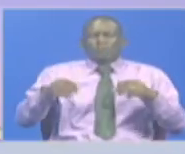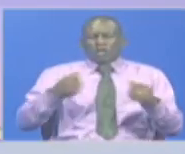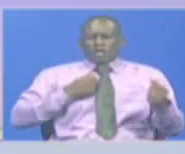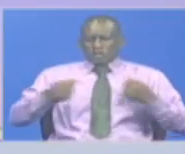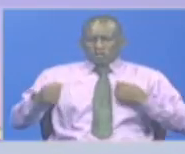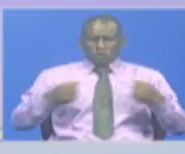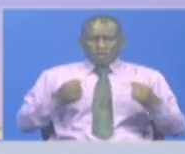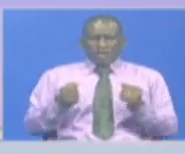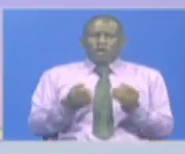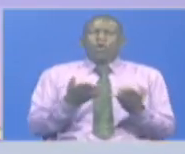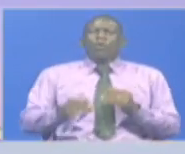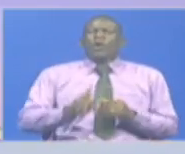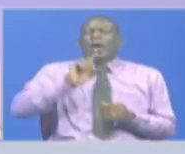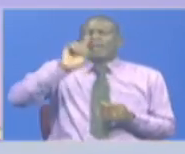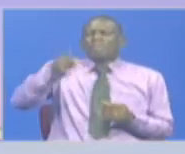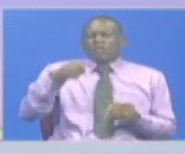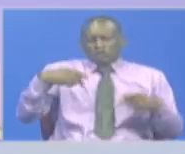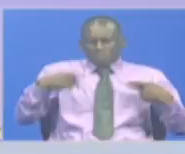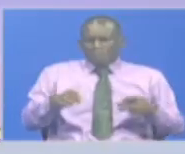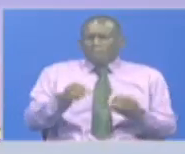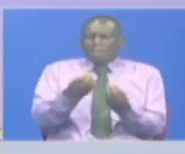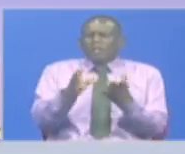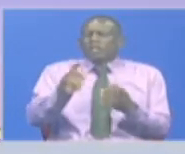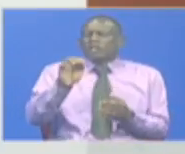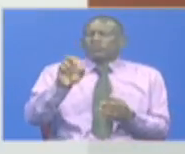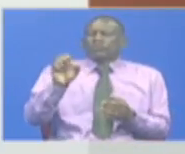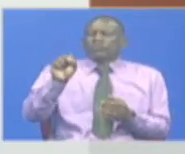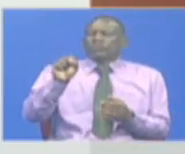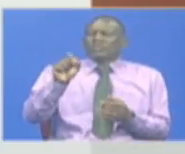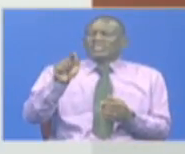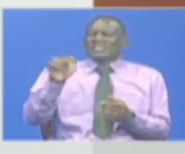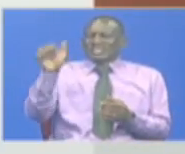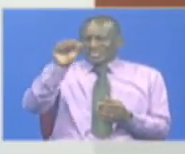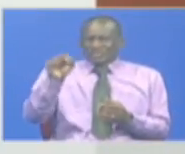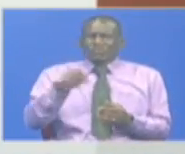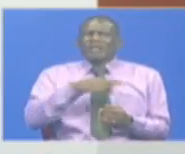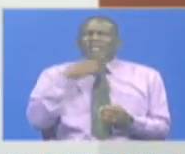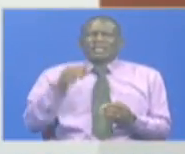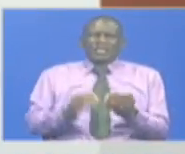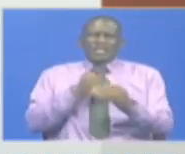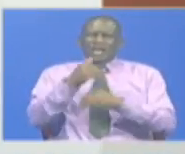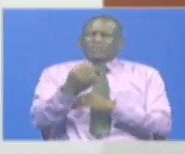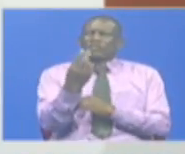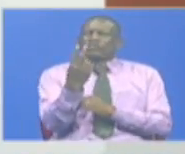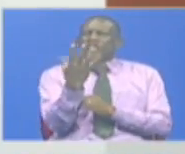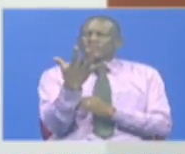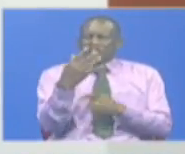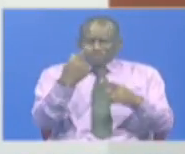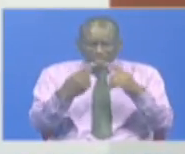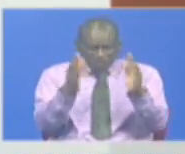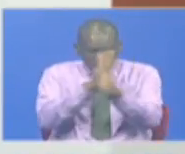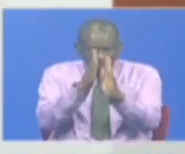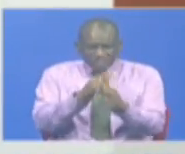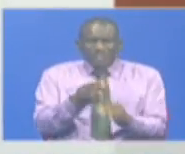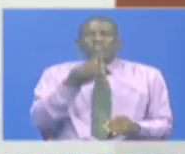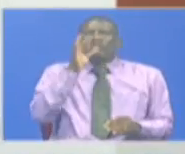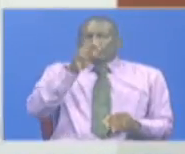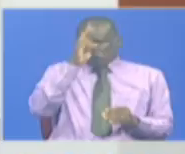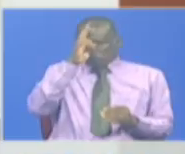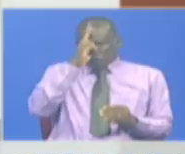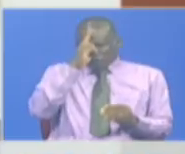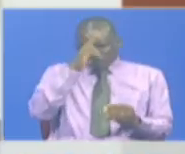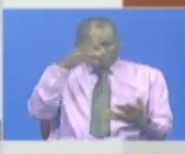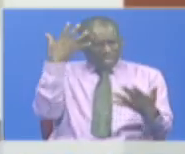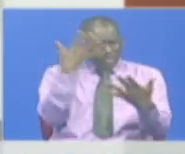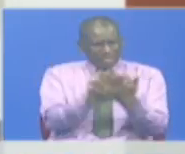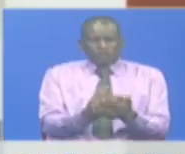people, mainly Tutsis, were slaughtered. After 25 years on the run, French police finally apprehended